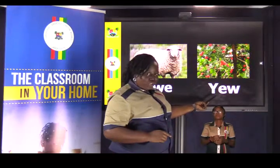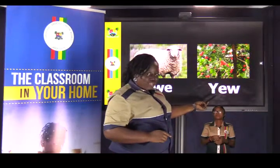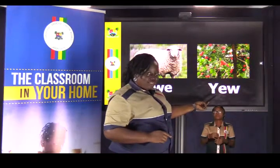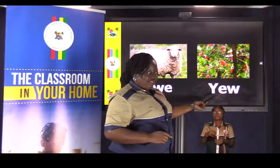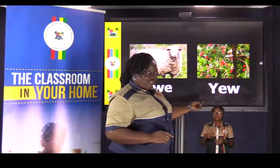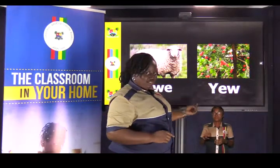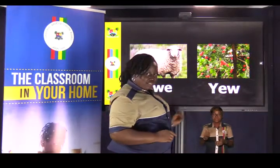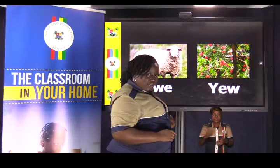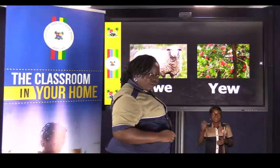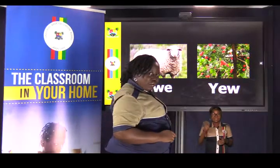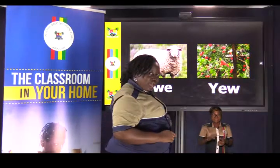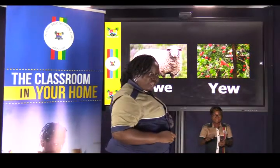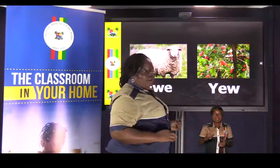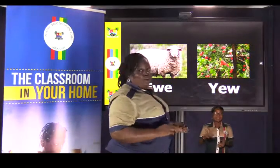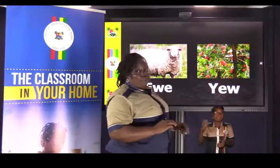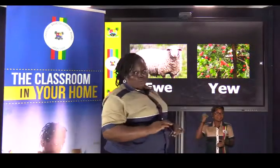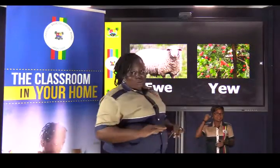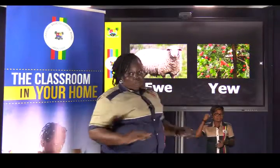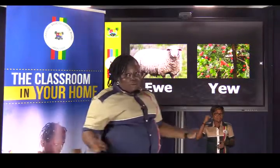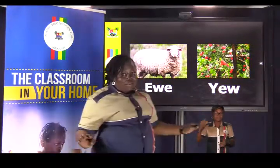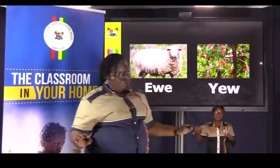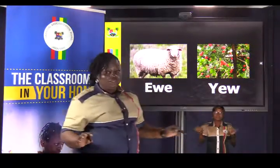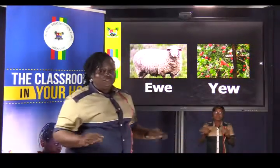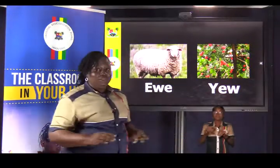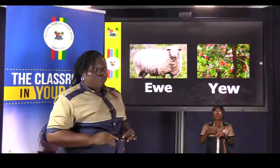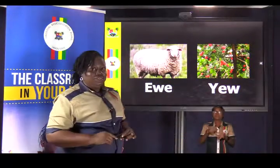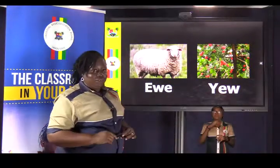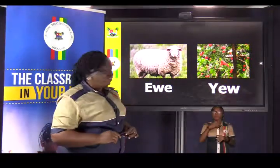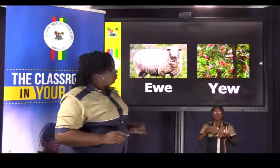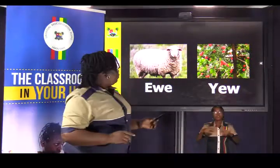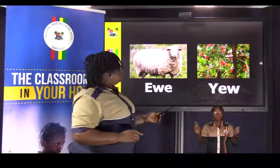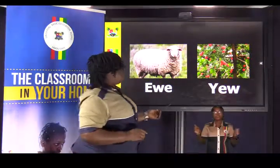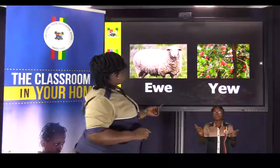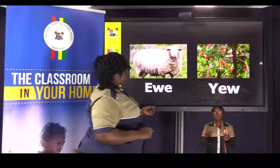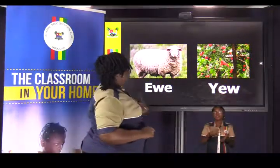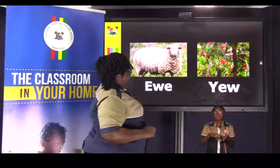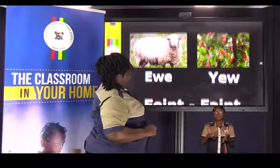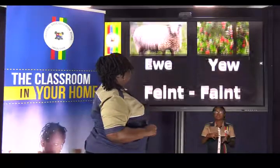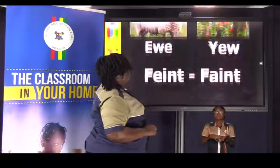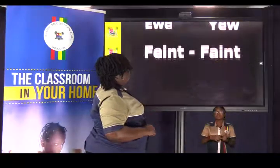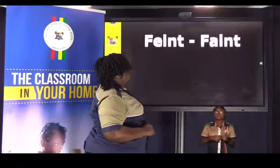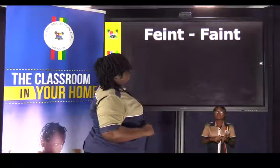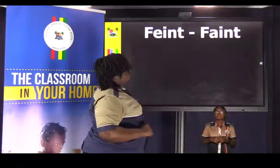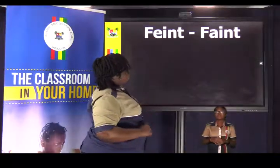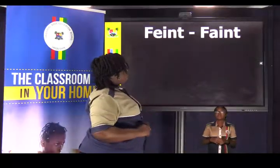Don't forget, they sound alike, but they mean different things.